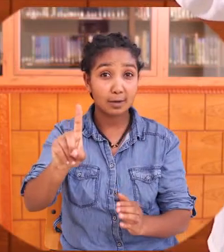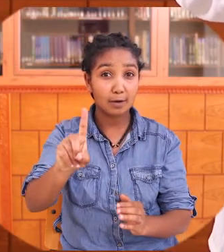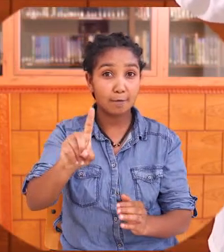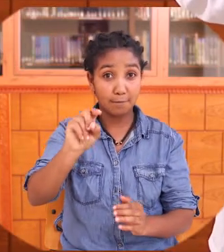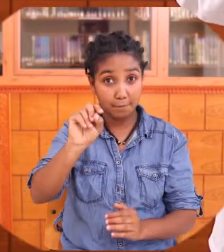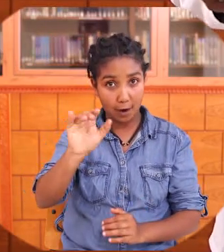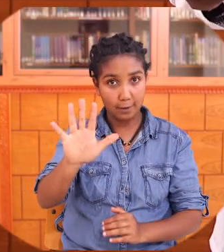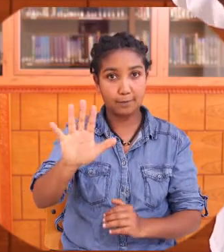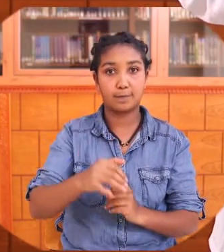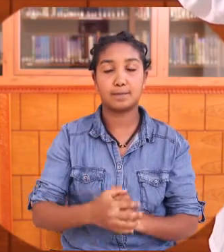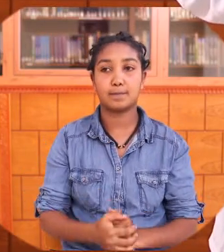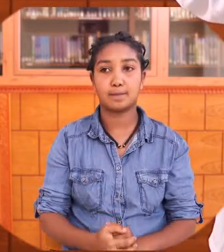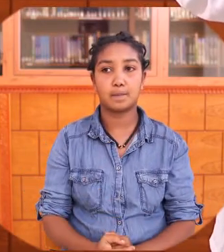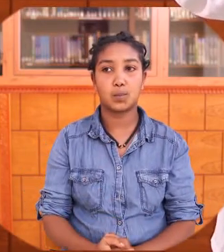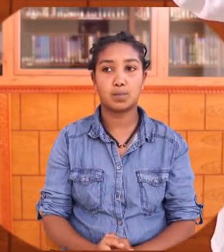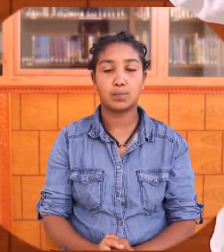105,